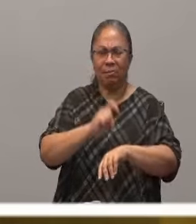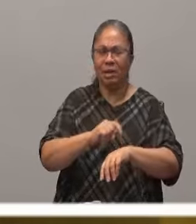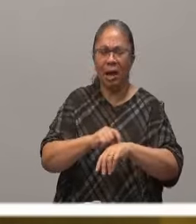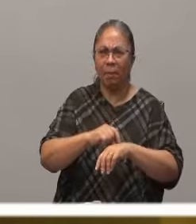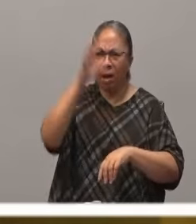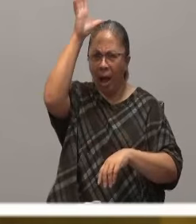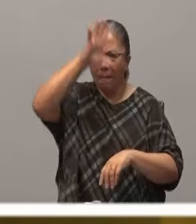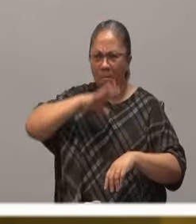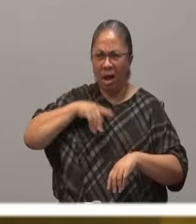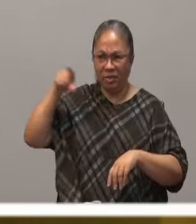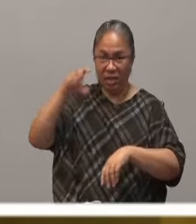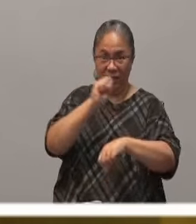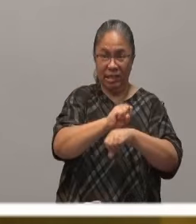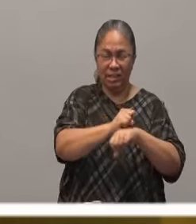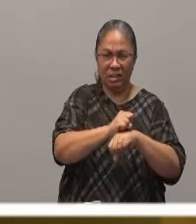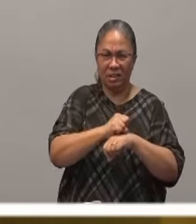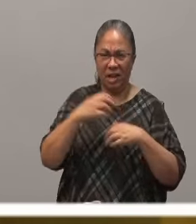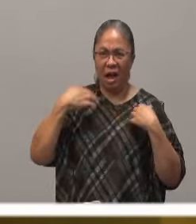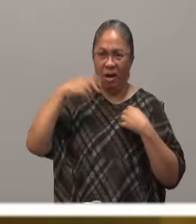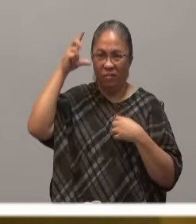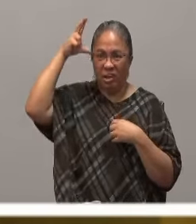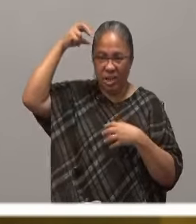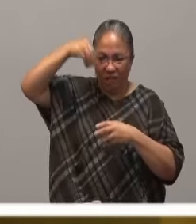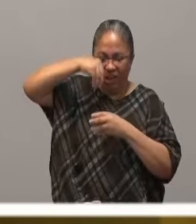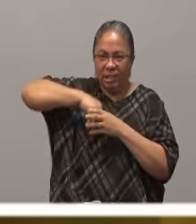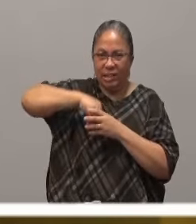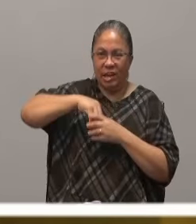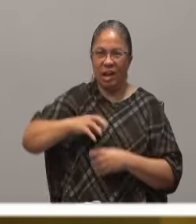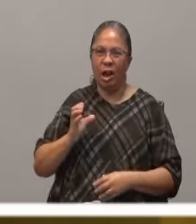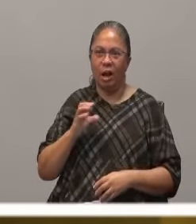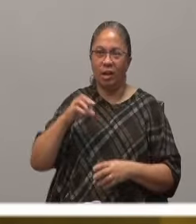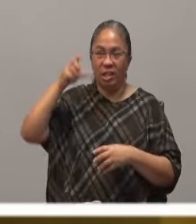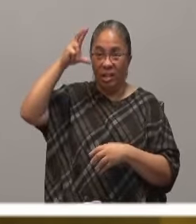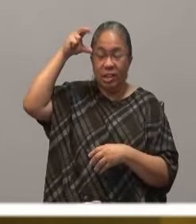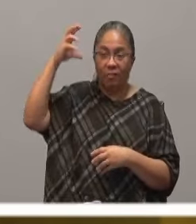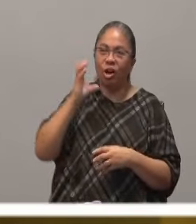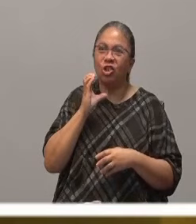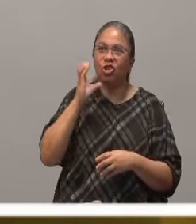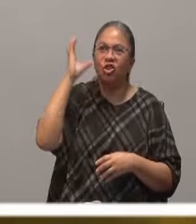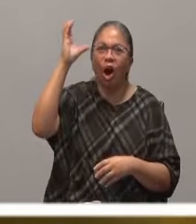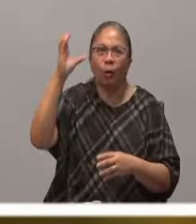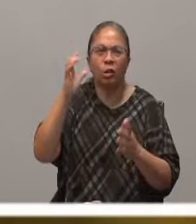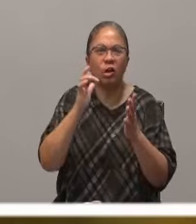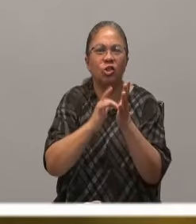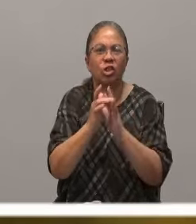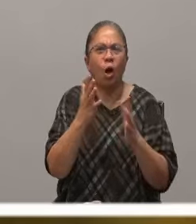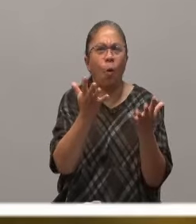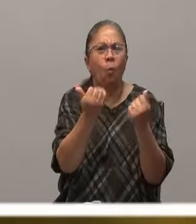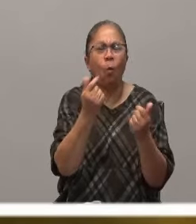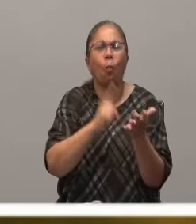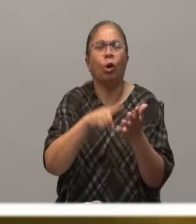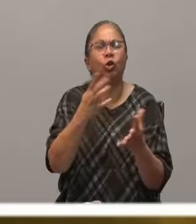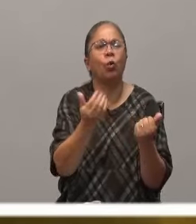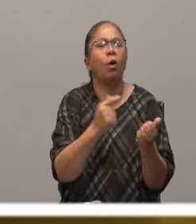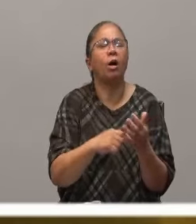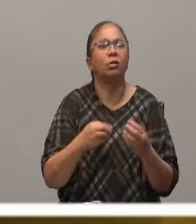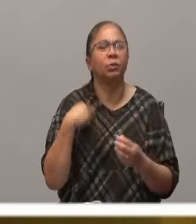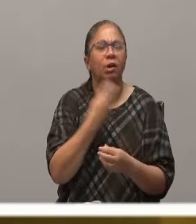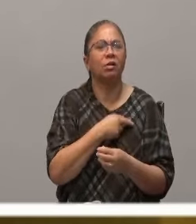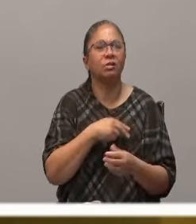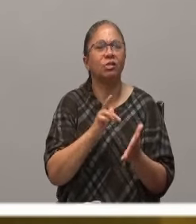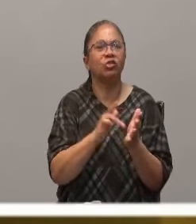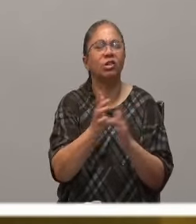man possessed by an unclean spirit, and it shouted, "What do you want with us, Jesus of